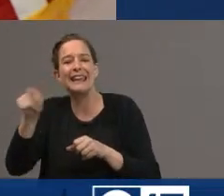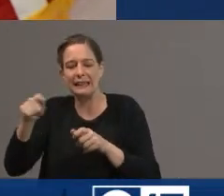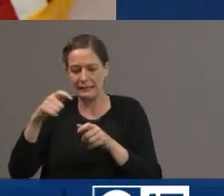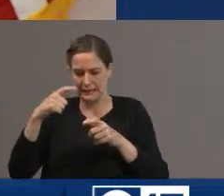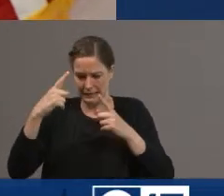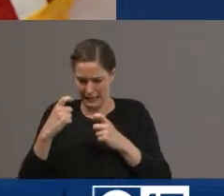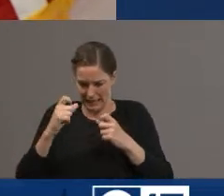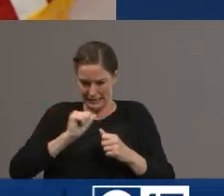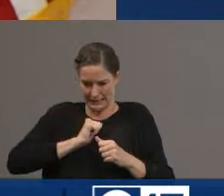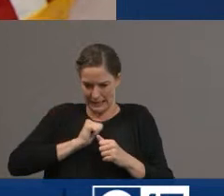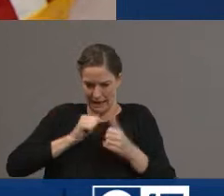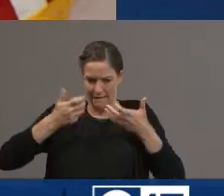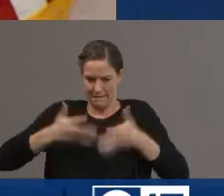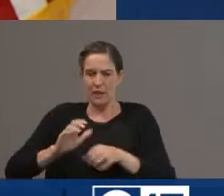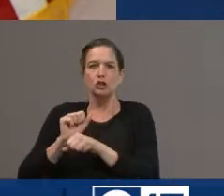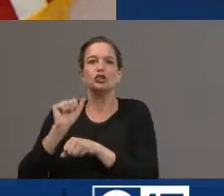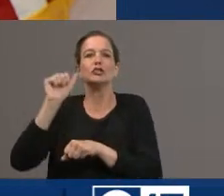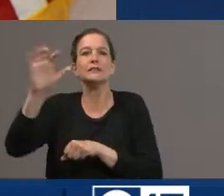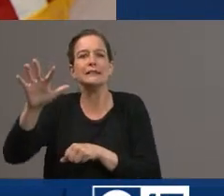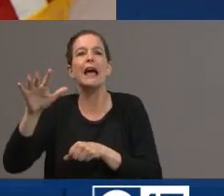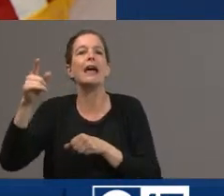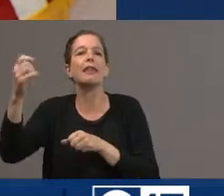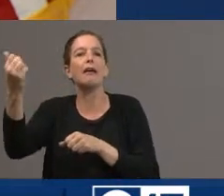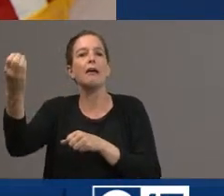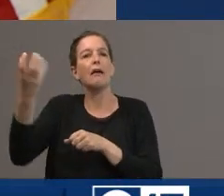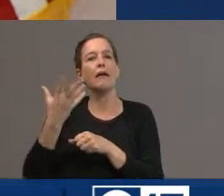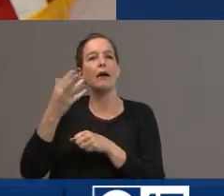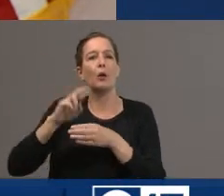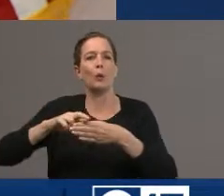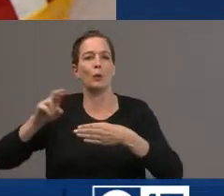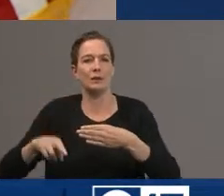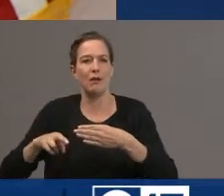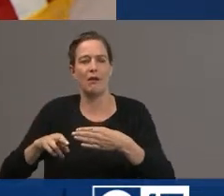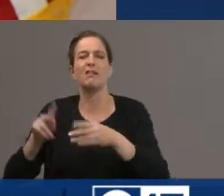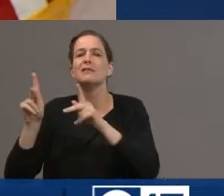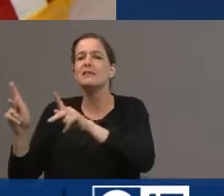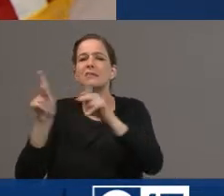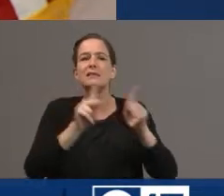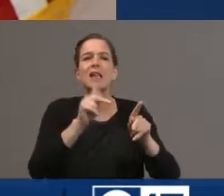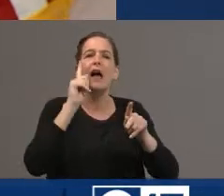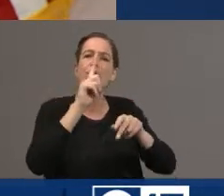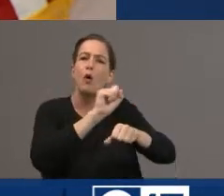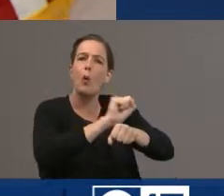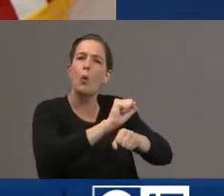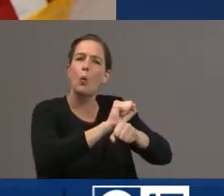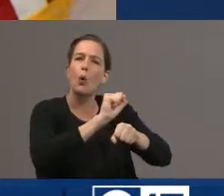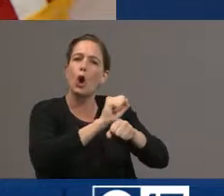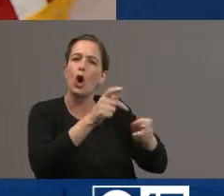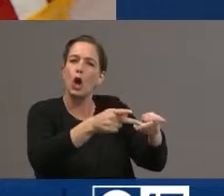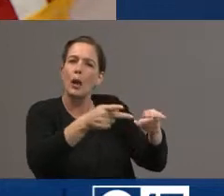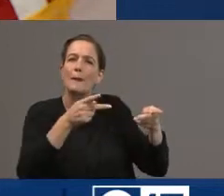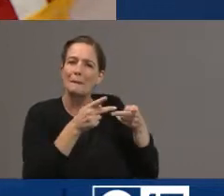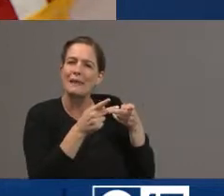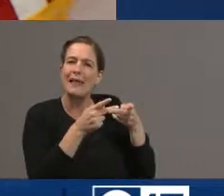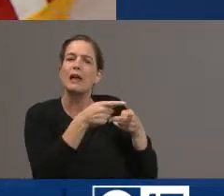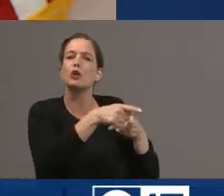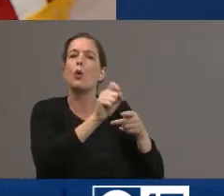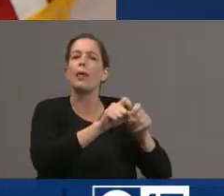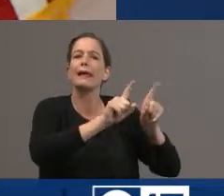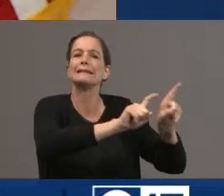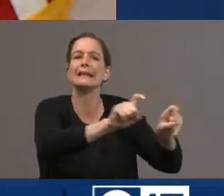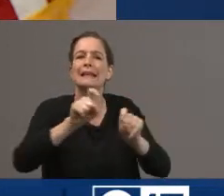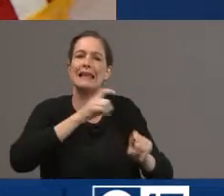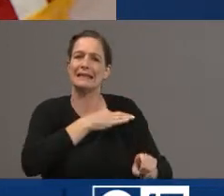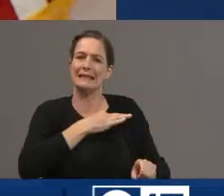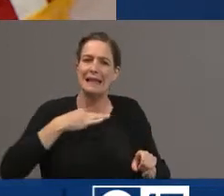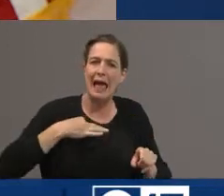to work with workplace partners so that they can test their employees as needed as well from at